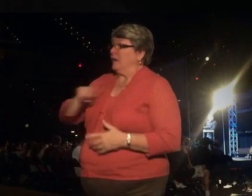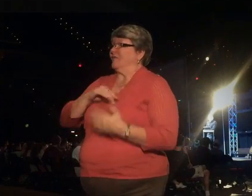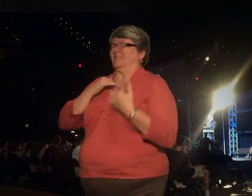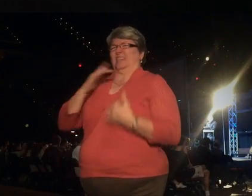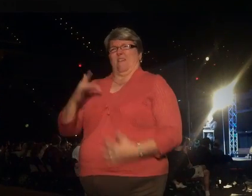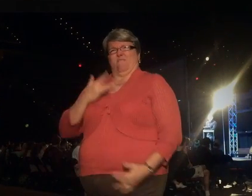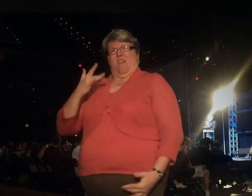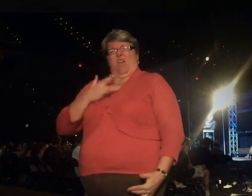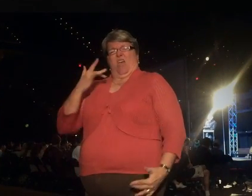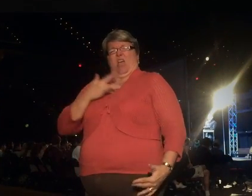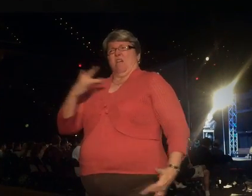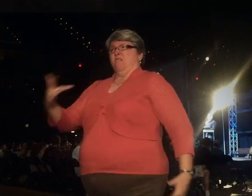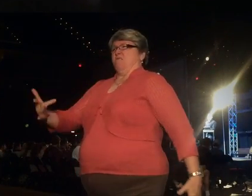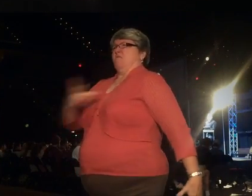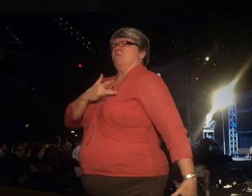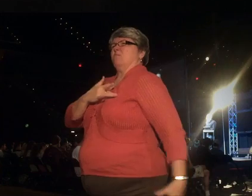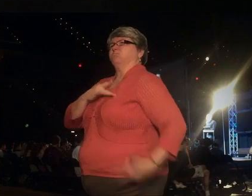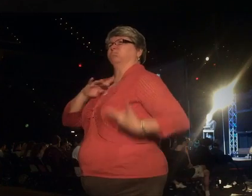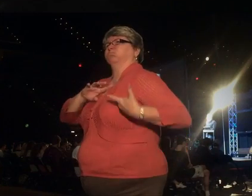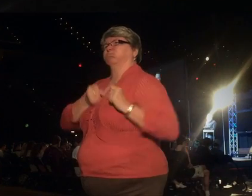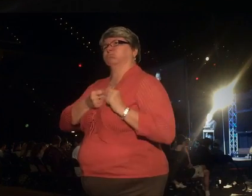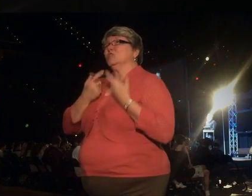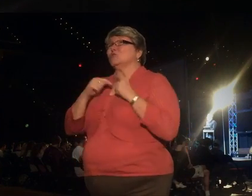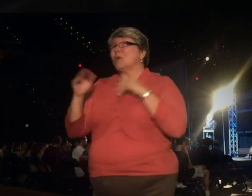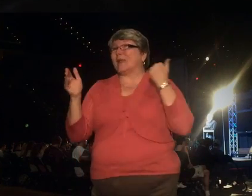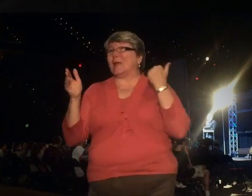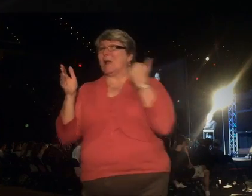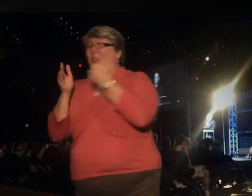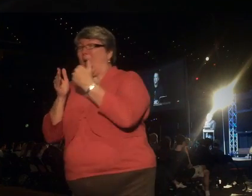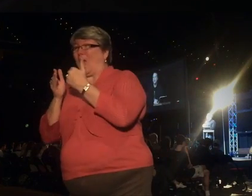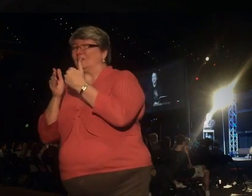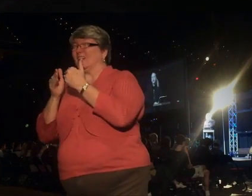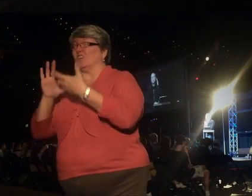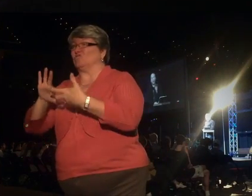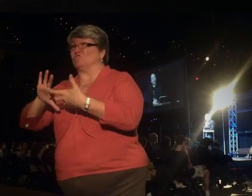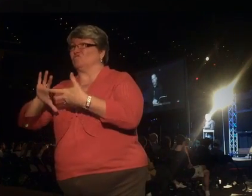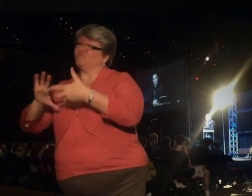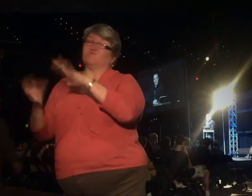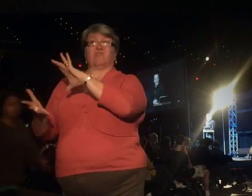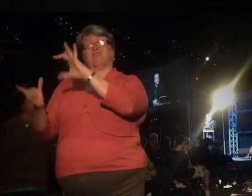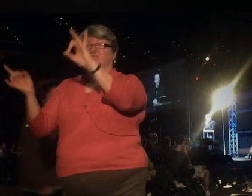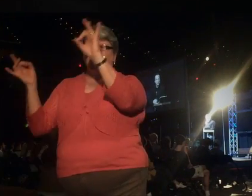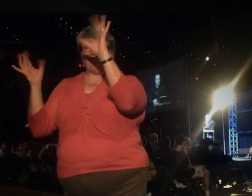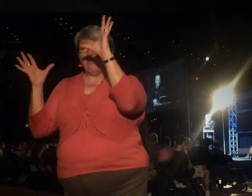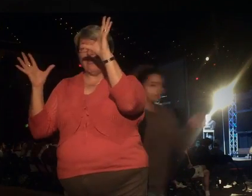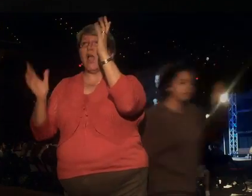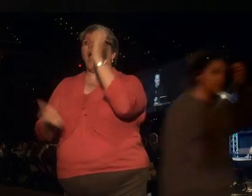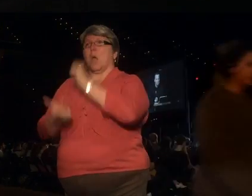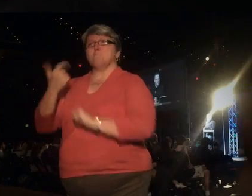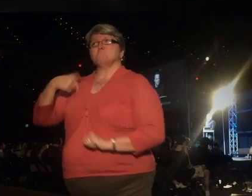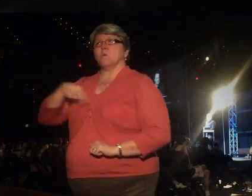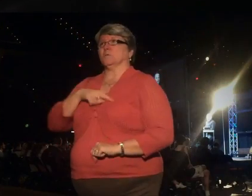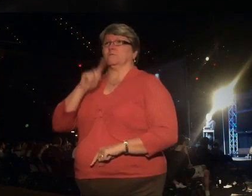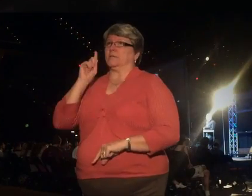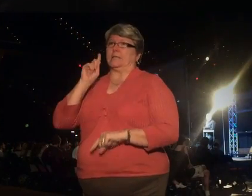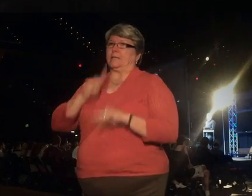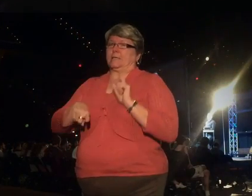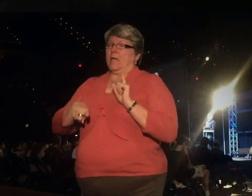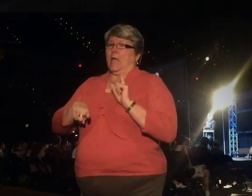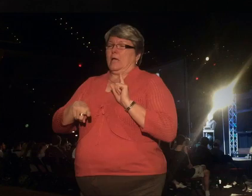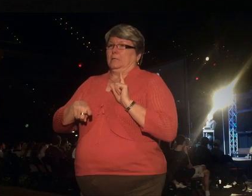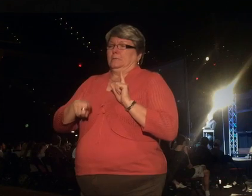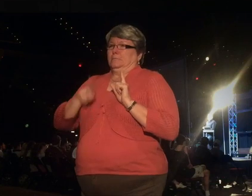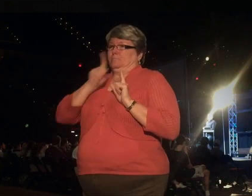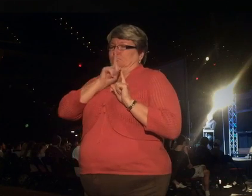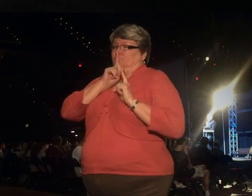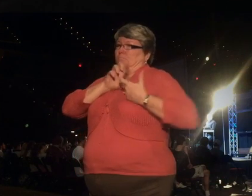us have felt the sting of it, right? That we tried to get close to someone and it went poorly, and most of us can't